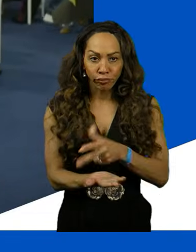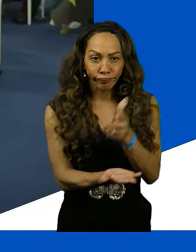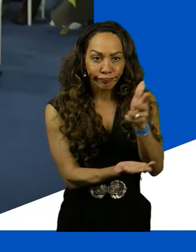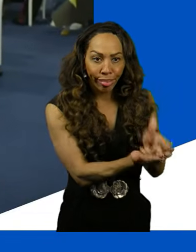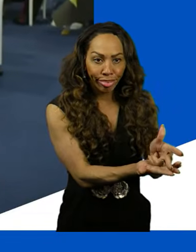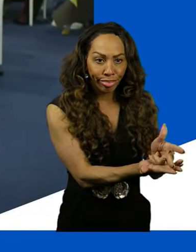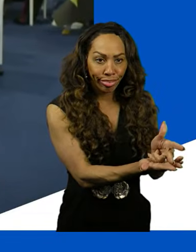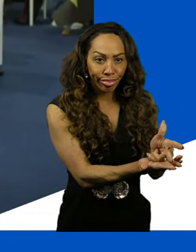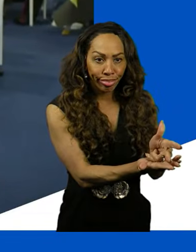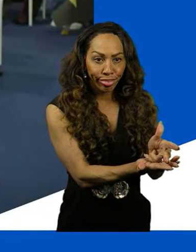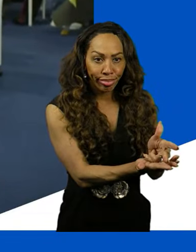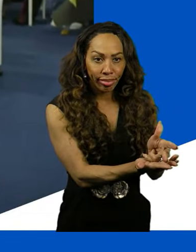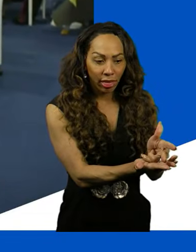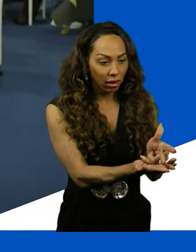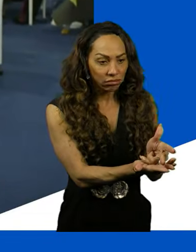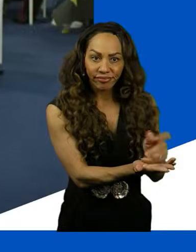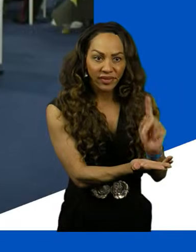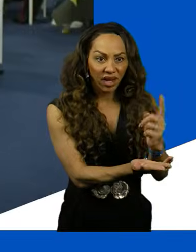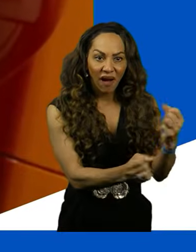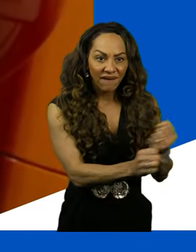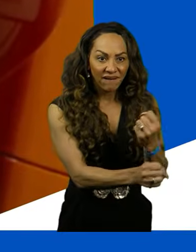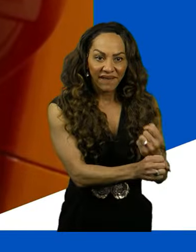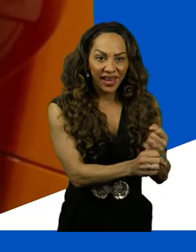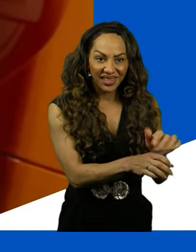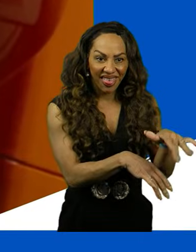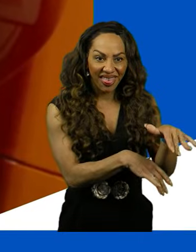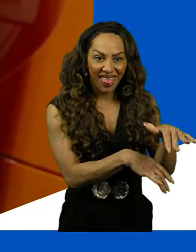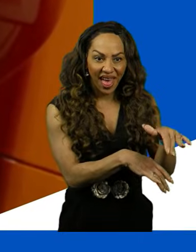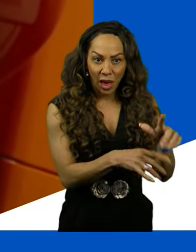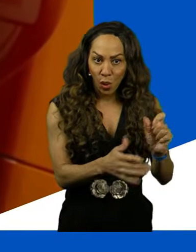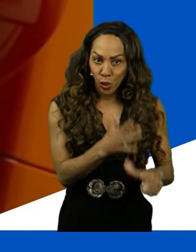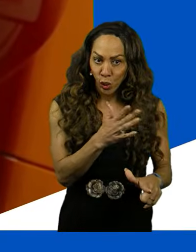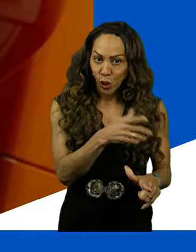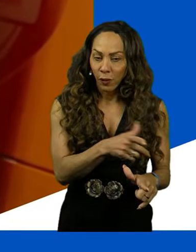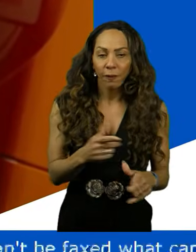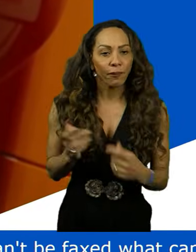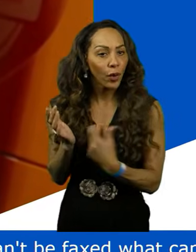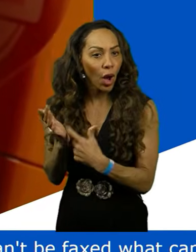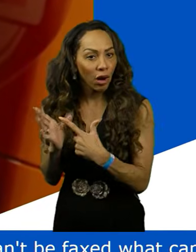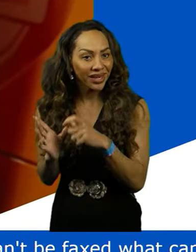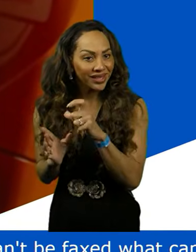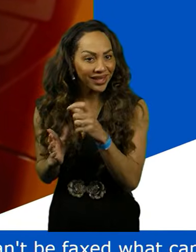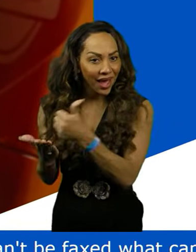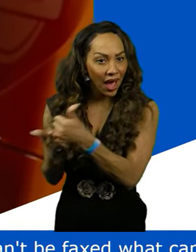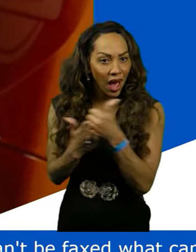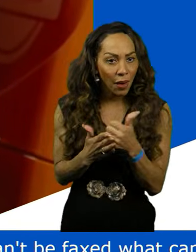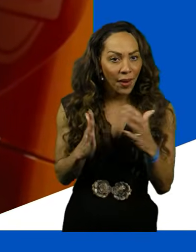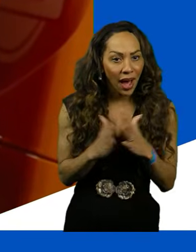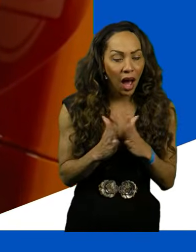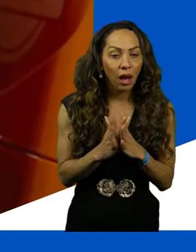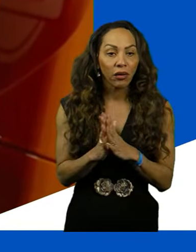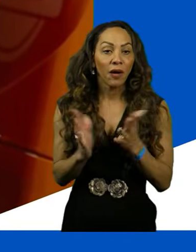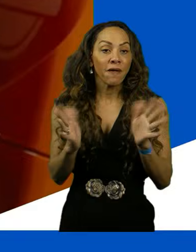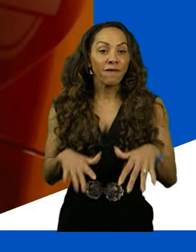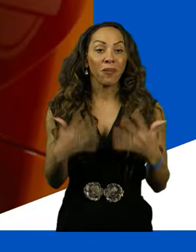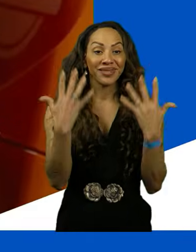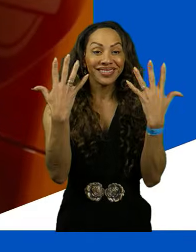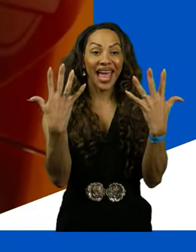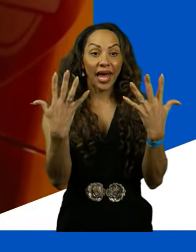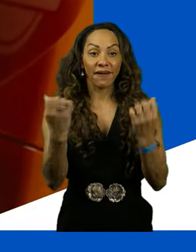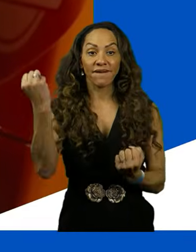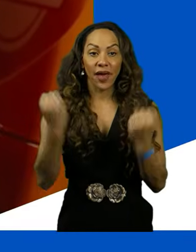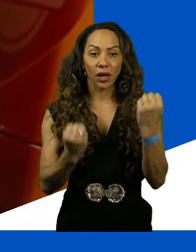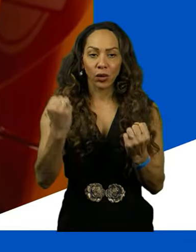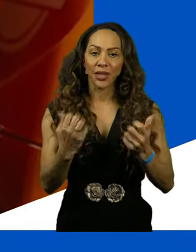side of the road, what can our customers expect from the RAC? Just to give our customers some reassurance, we do fix 8 out of 10 vehicles at the side of the road. So I